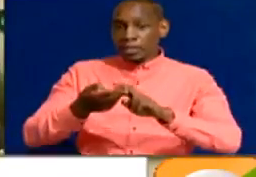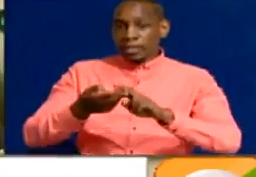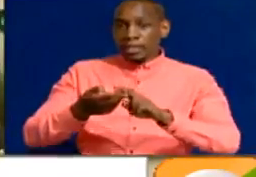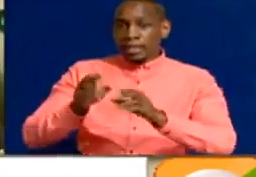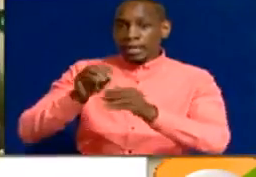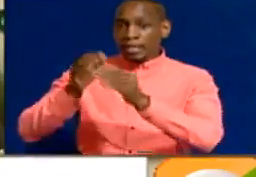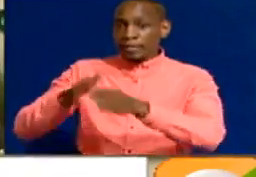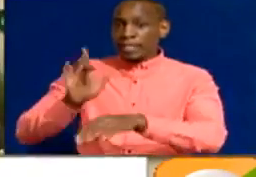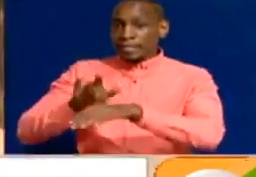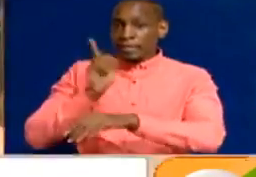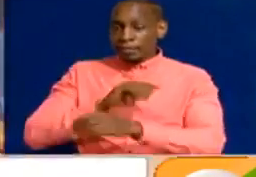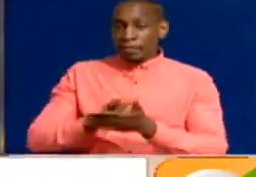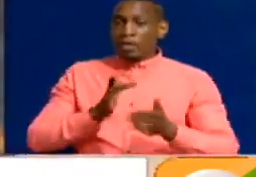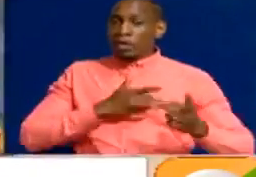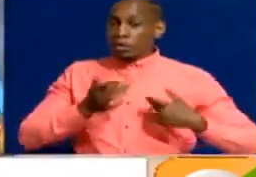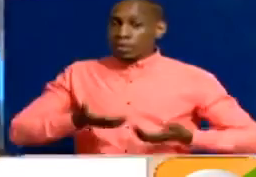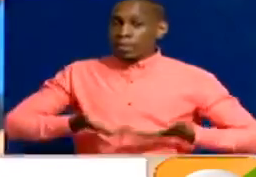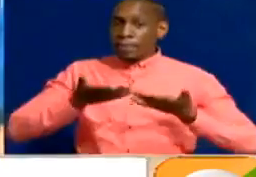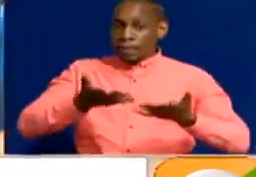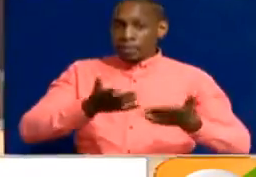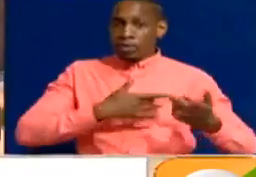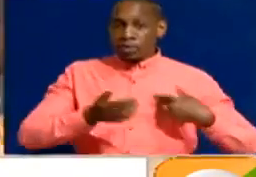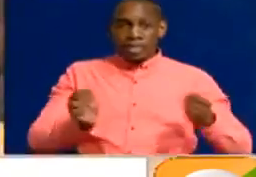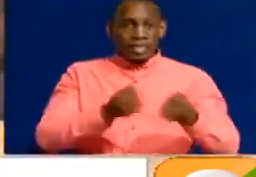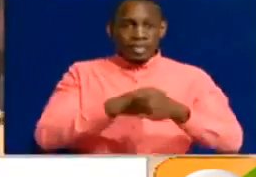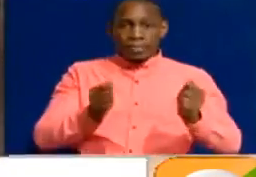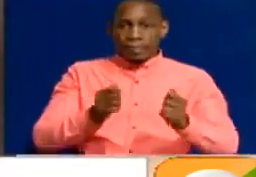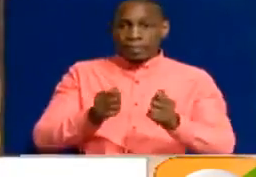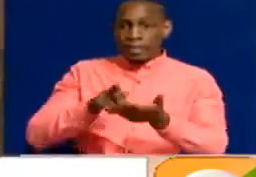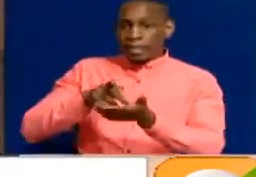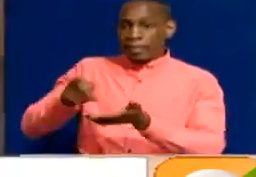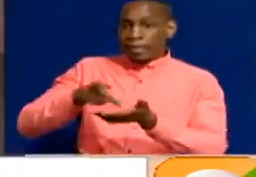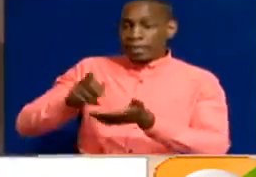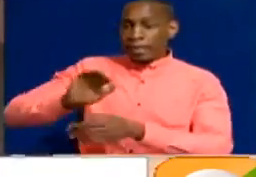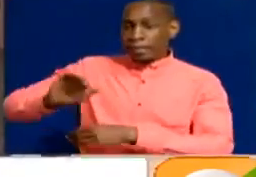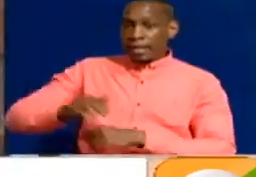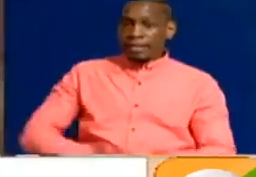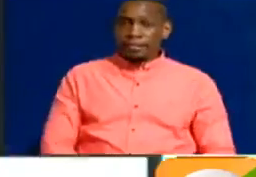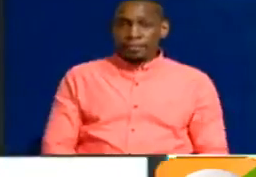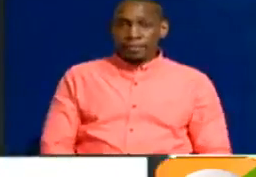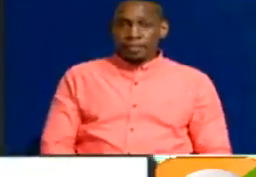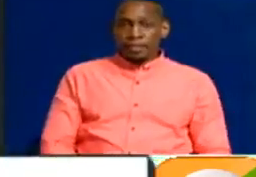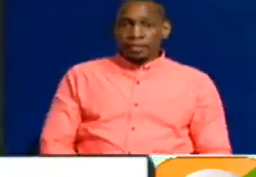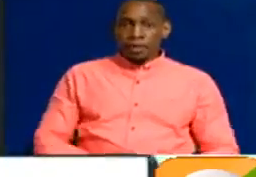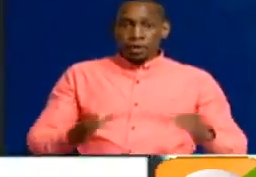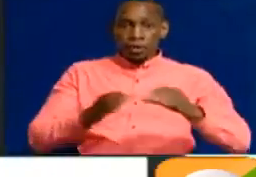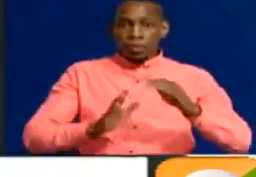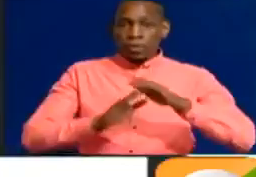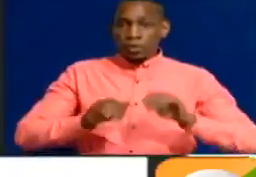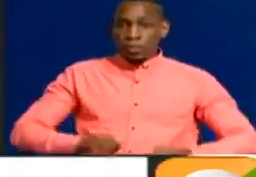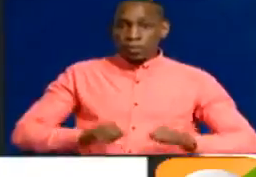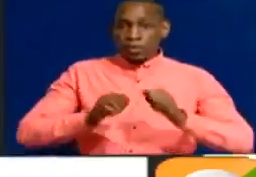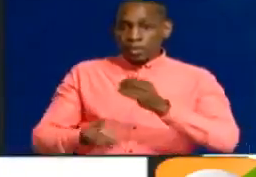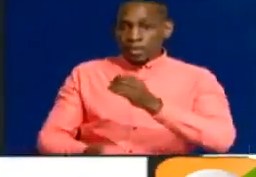aggrieved investors, who had raised concerns over its inability to settle their dues. Cytonn CEO Edwin